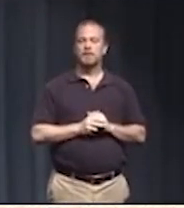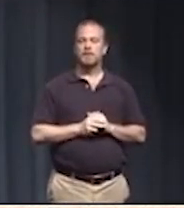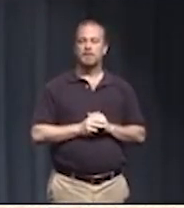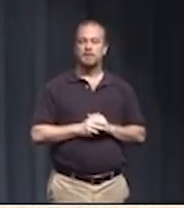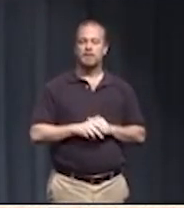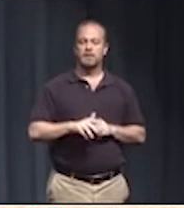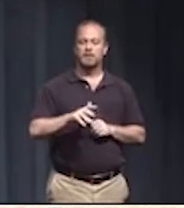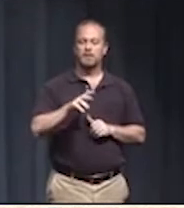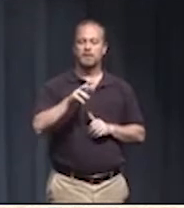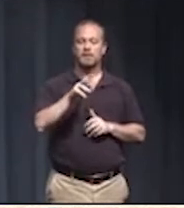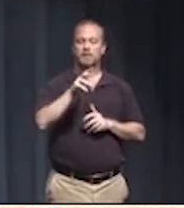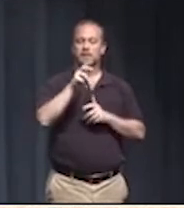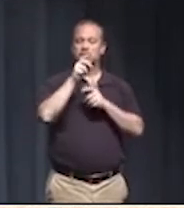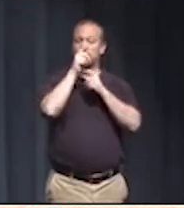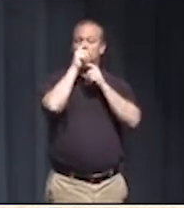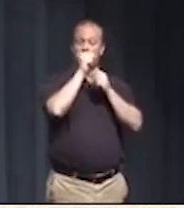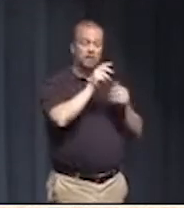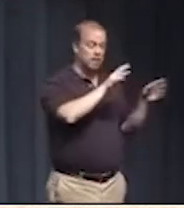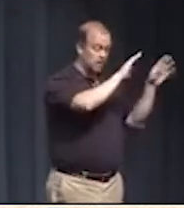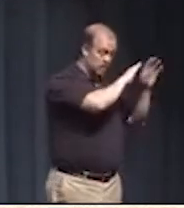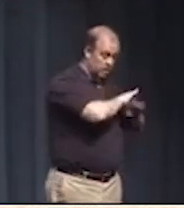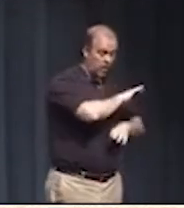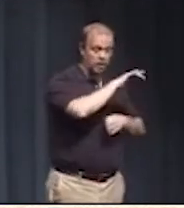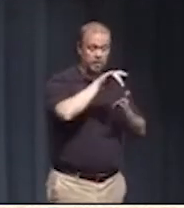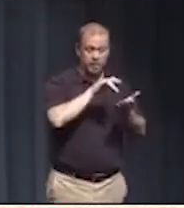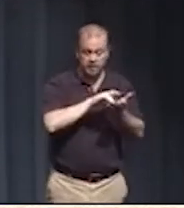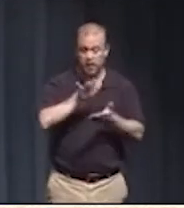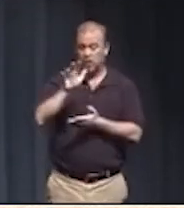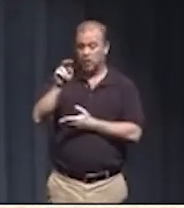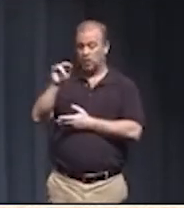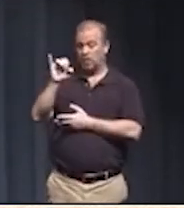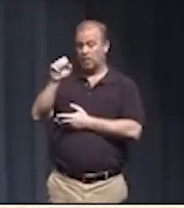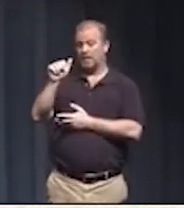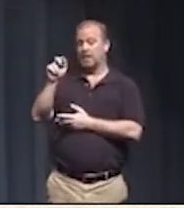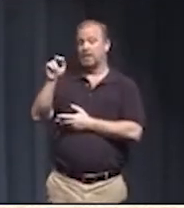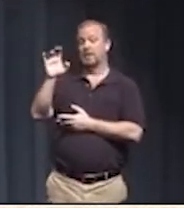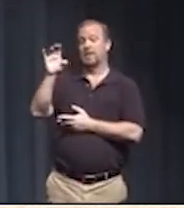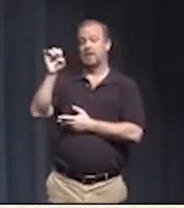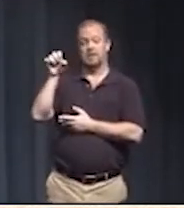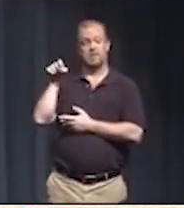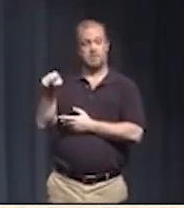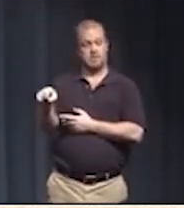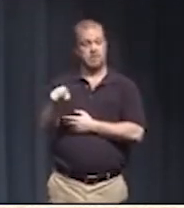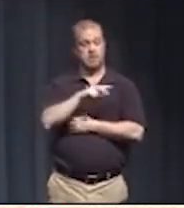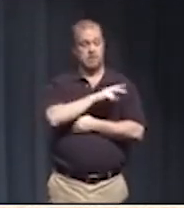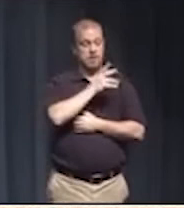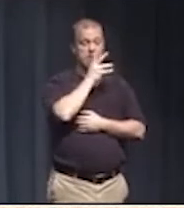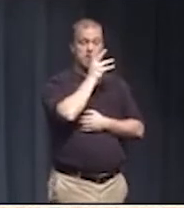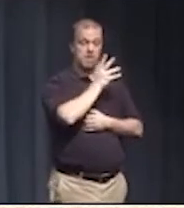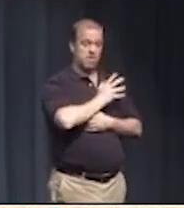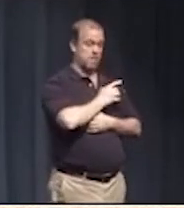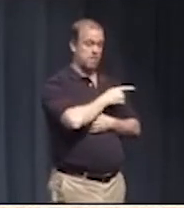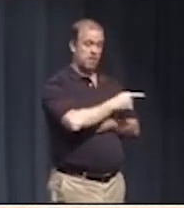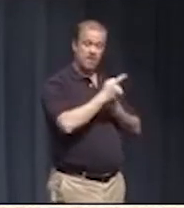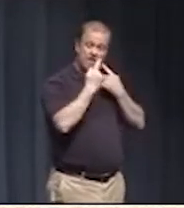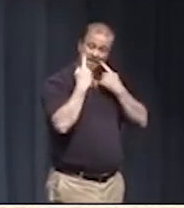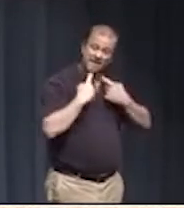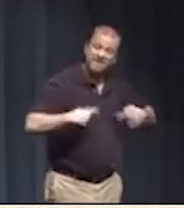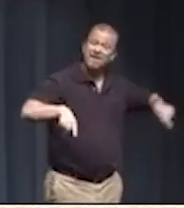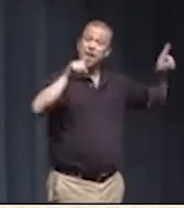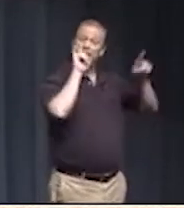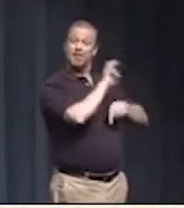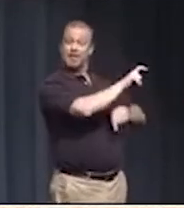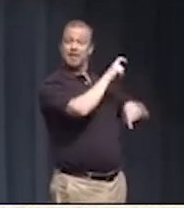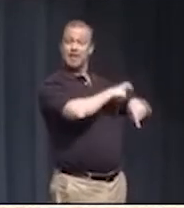about Dark Ages, Middle Ages, the Renaissance, when you look at women who are famous in that